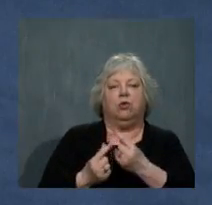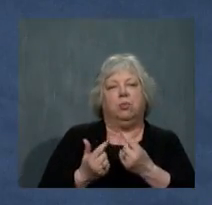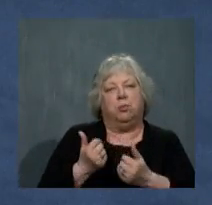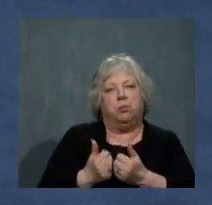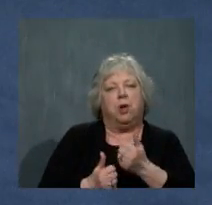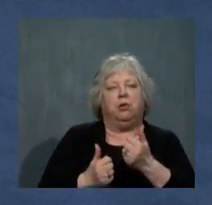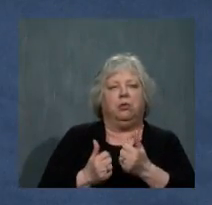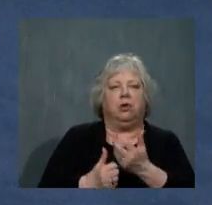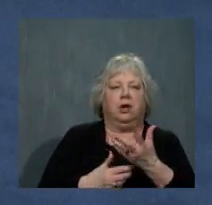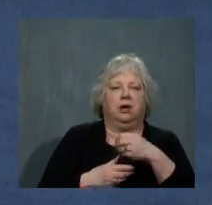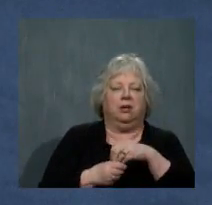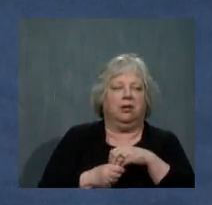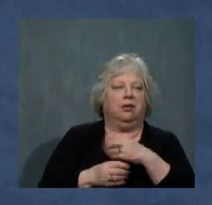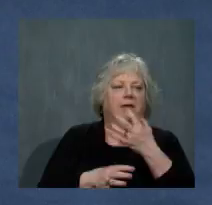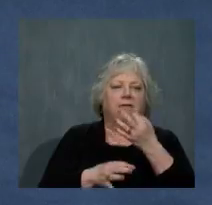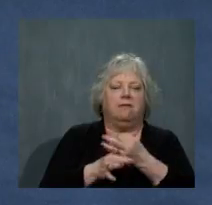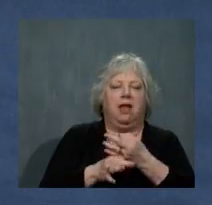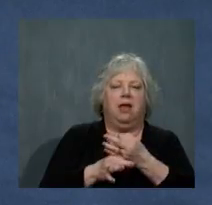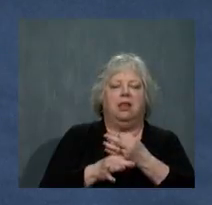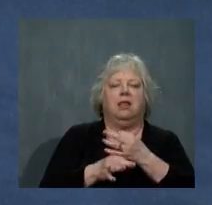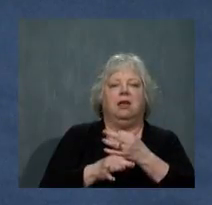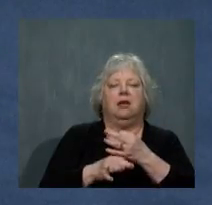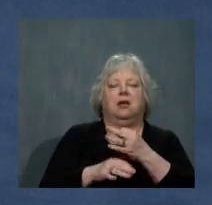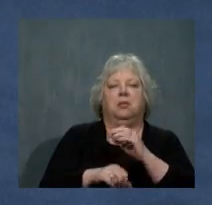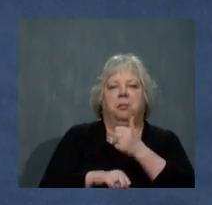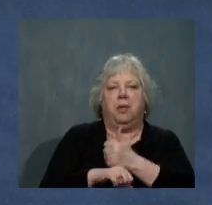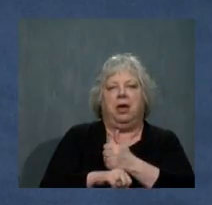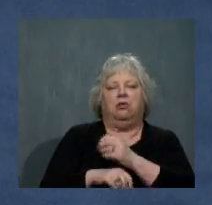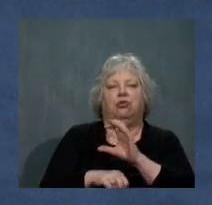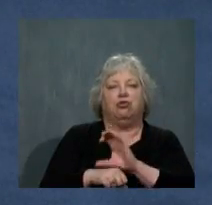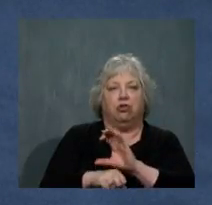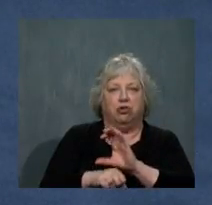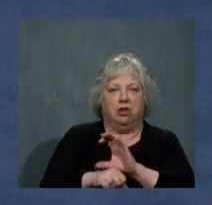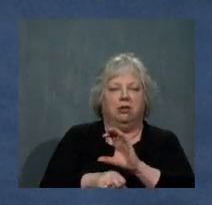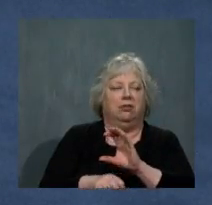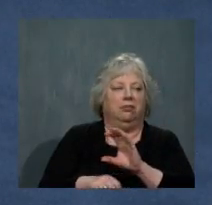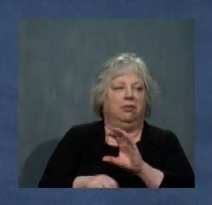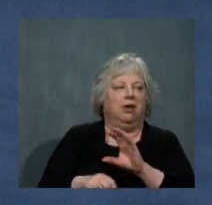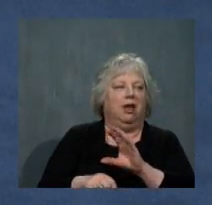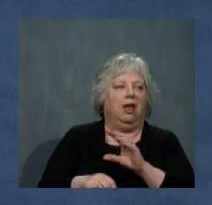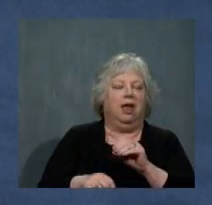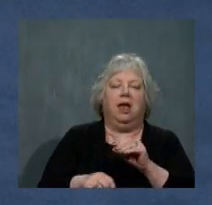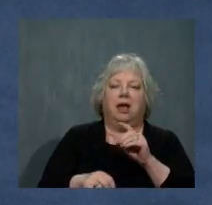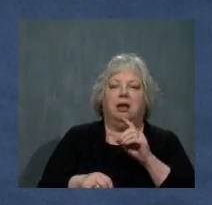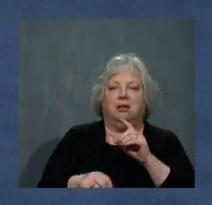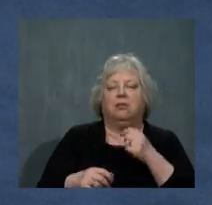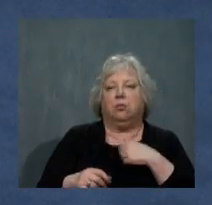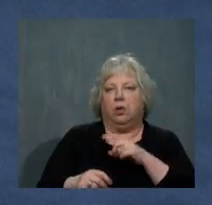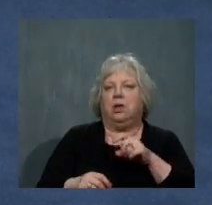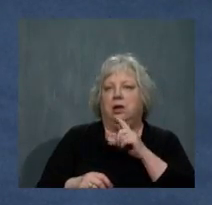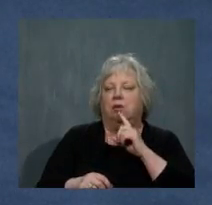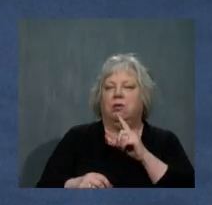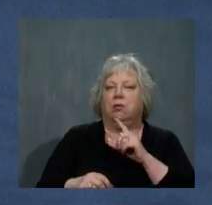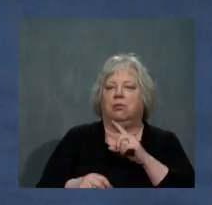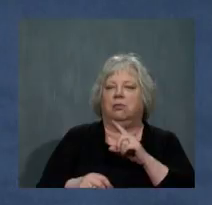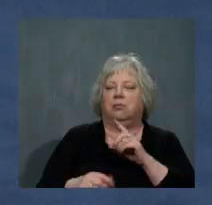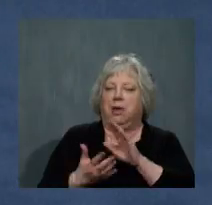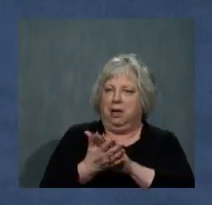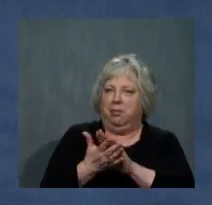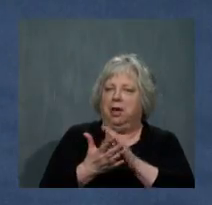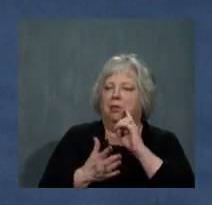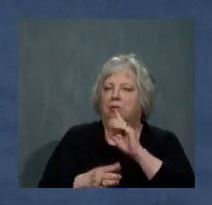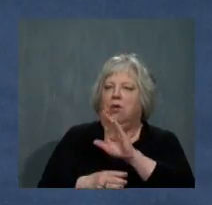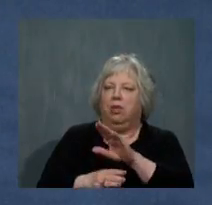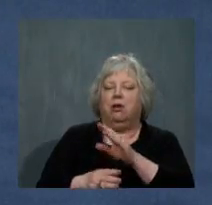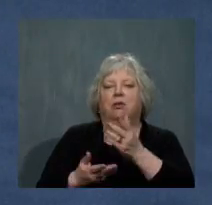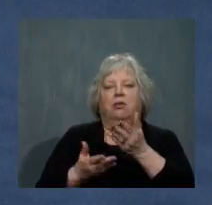of faith-based churches, and they're to be commended for their service. And we're